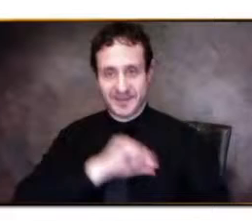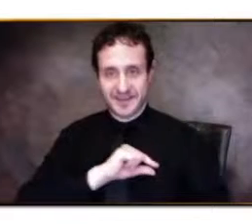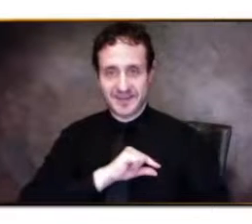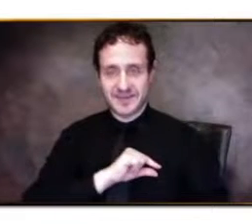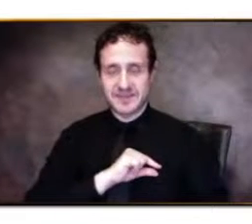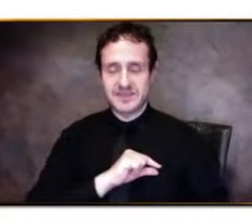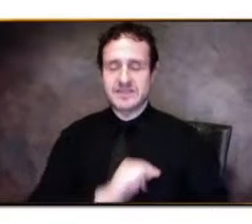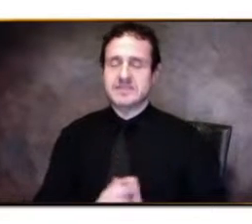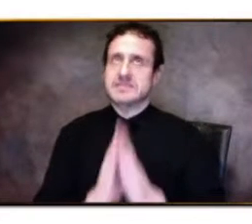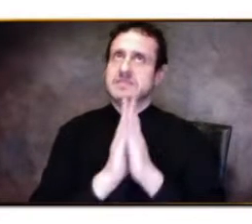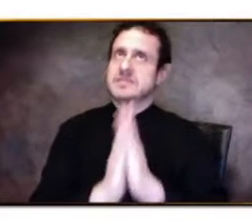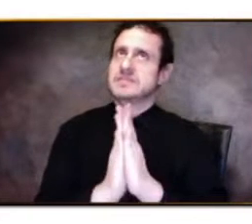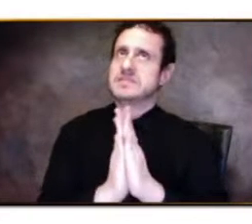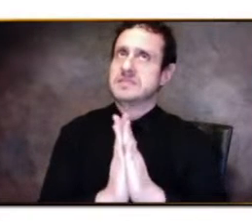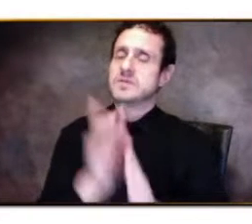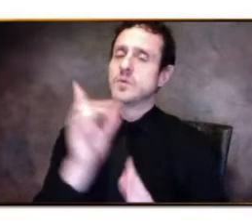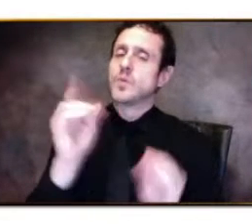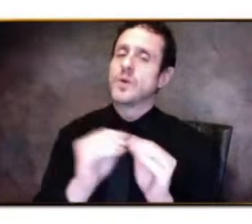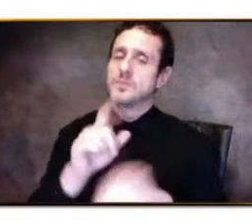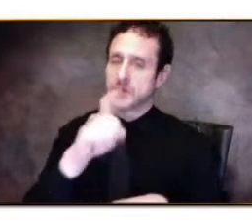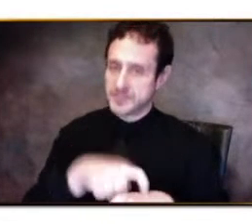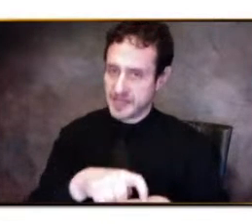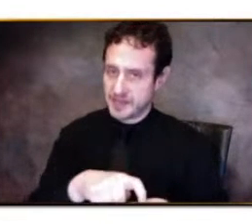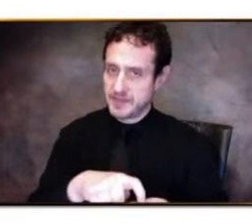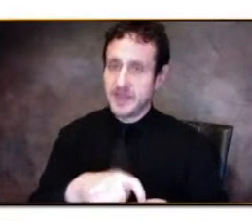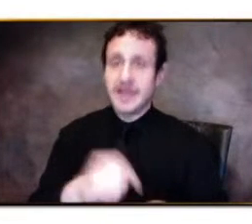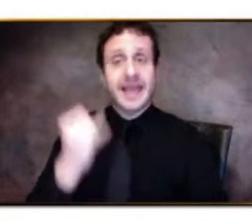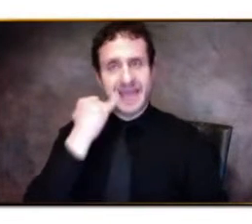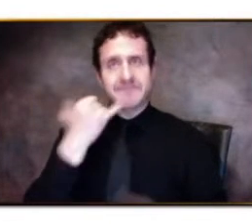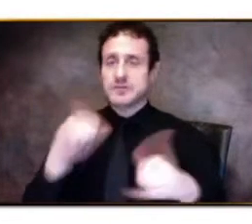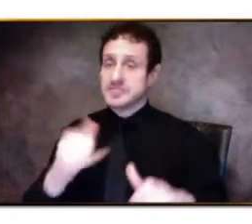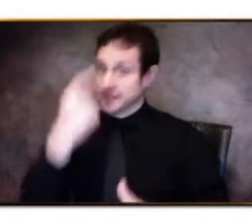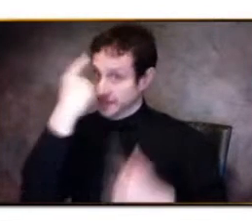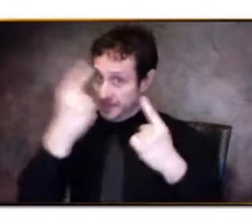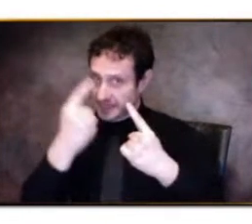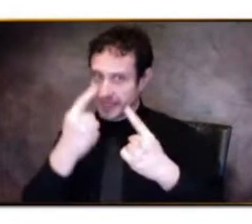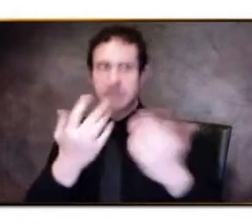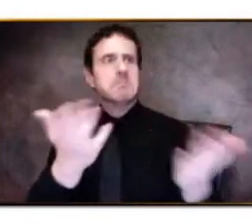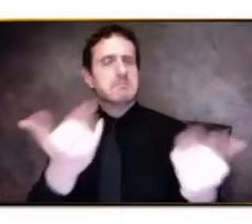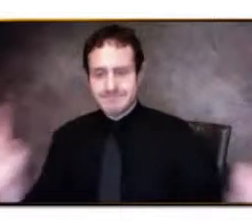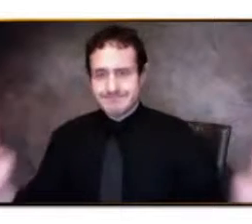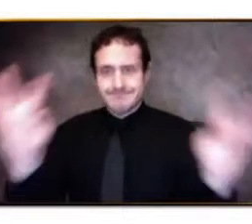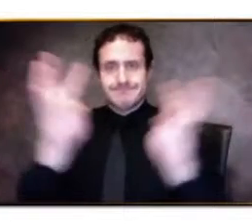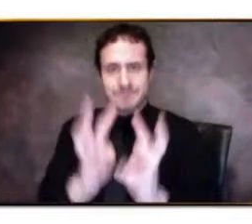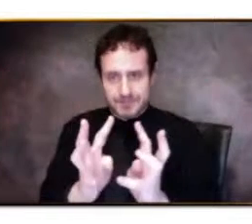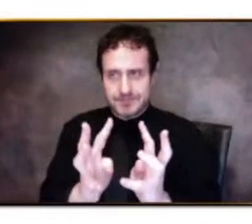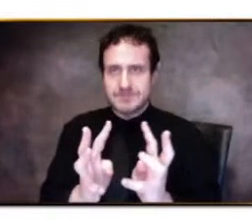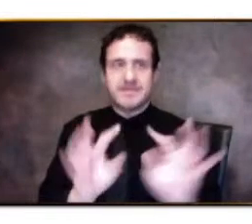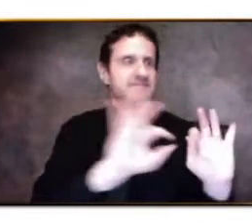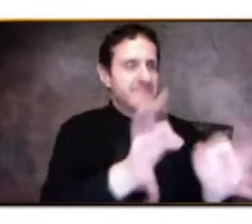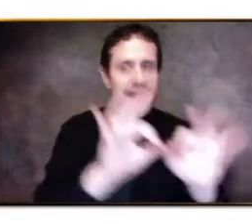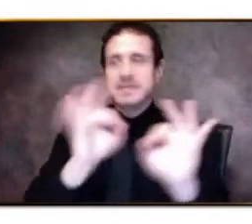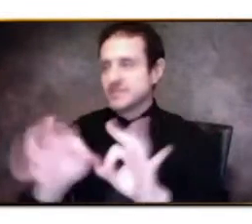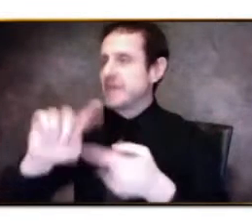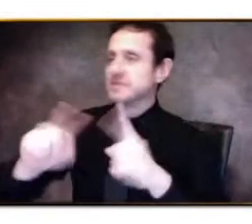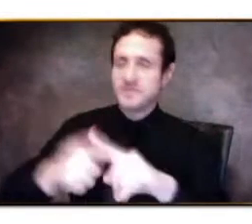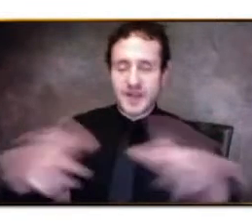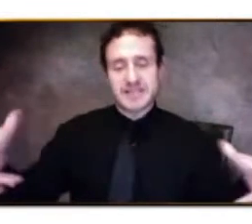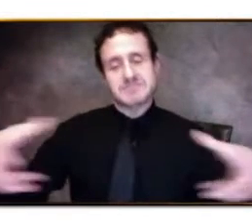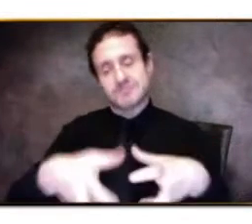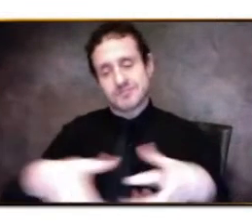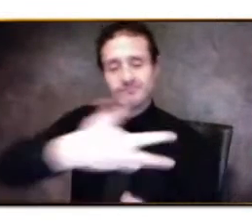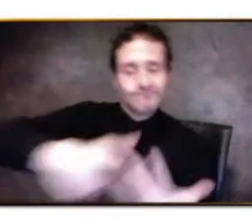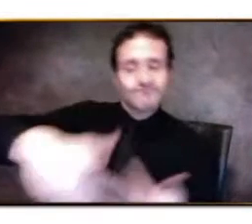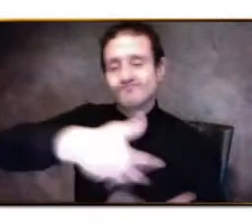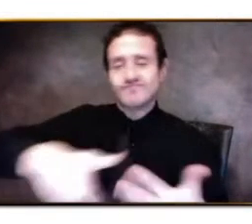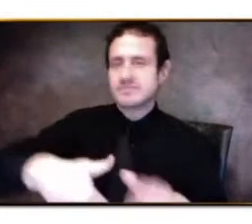more time for people who may still be planning that get together with multiple households and friends who are not in